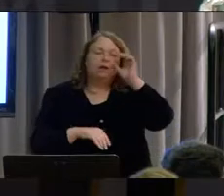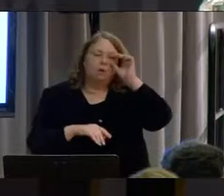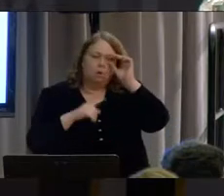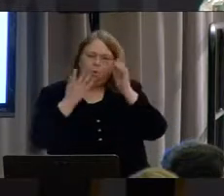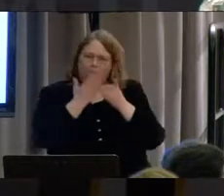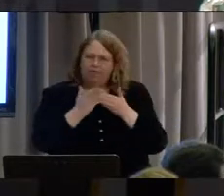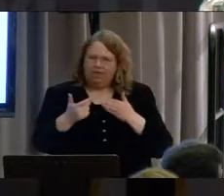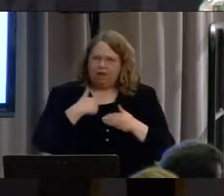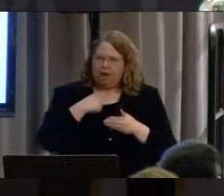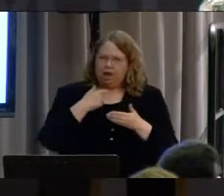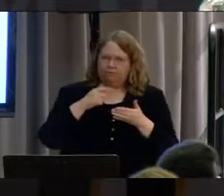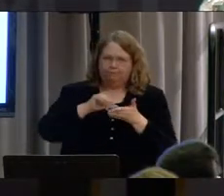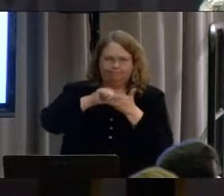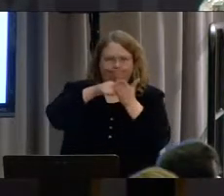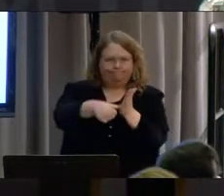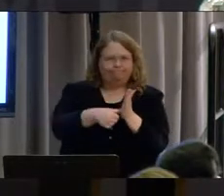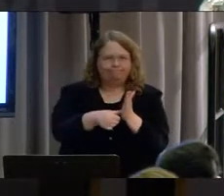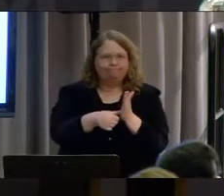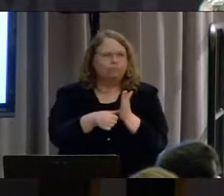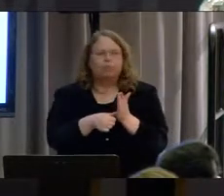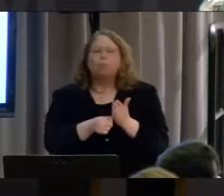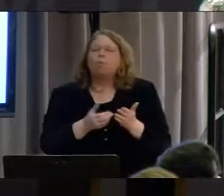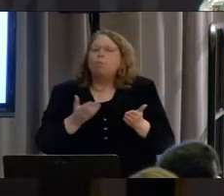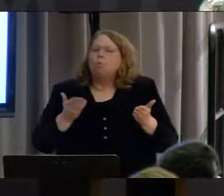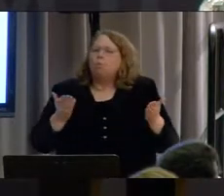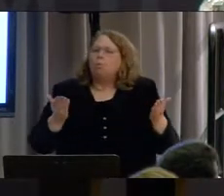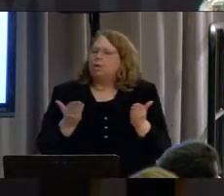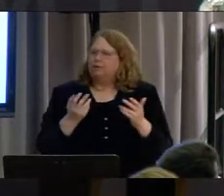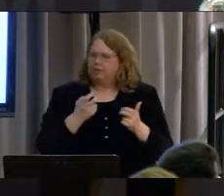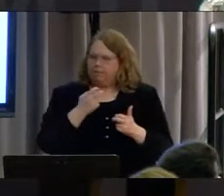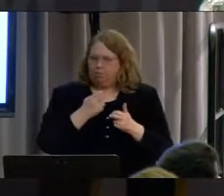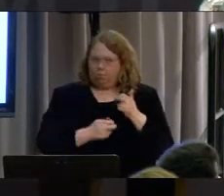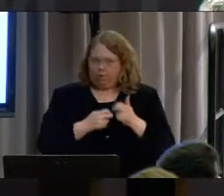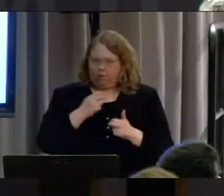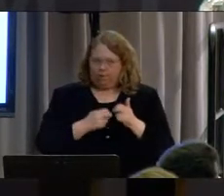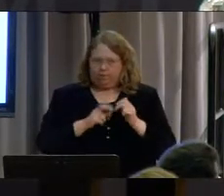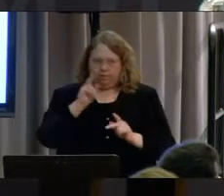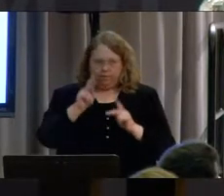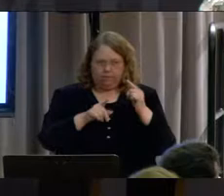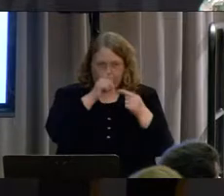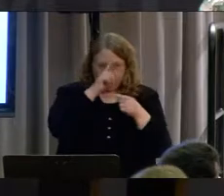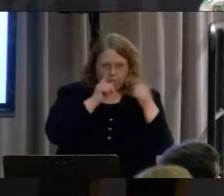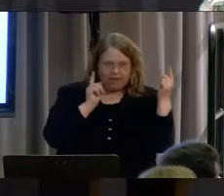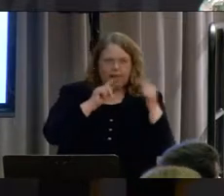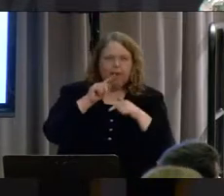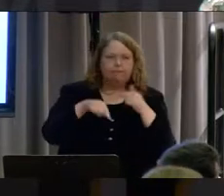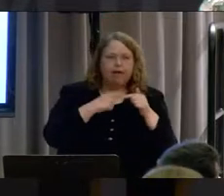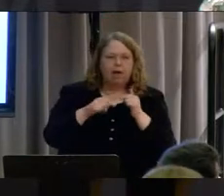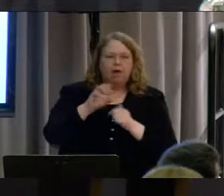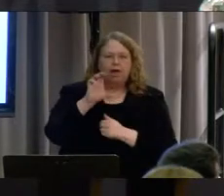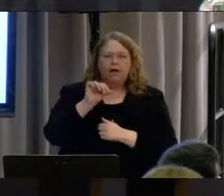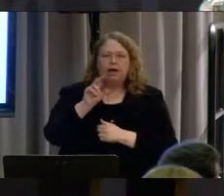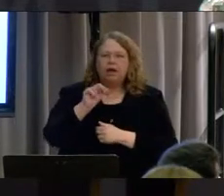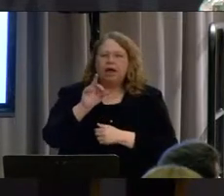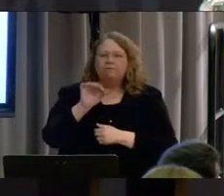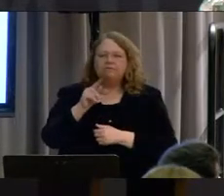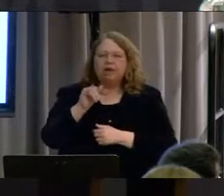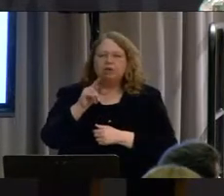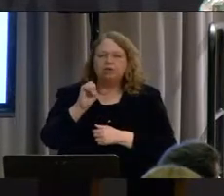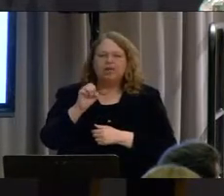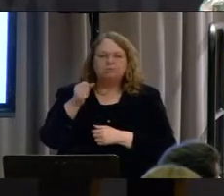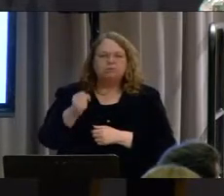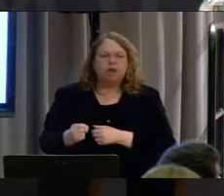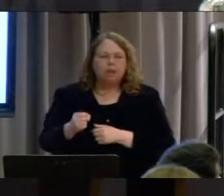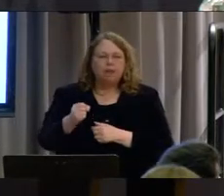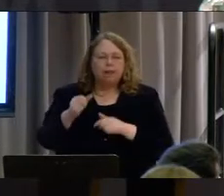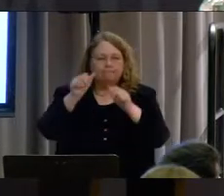pointed out is, what's the problem that people are disagreeing about the Confederate monument so much? We have not been able